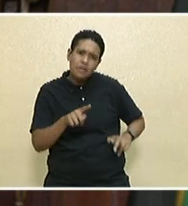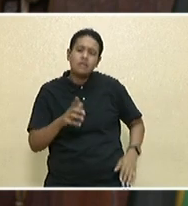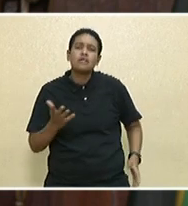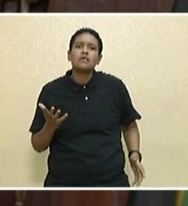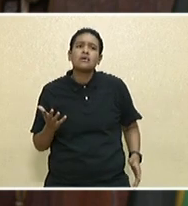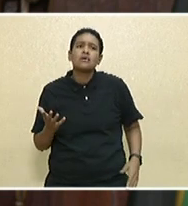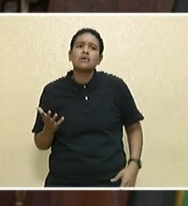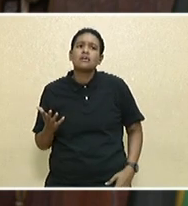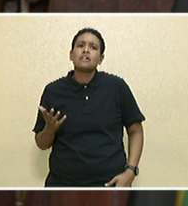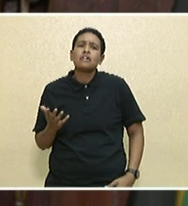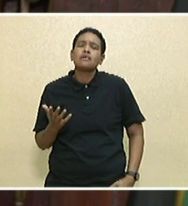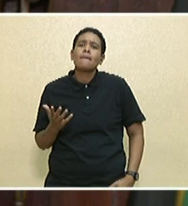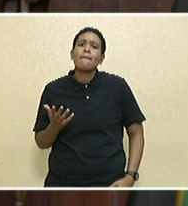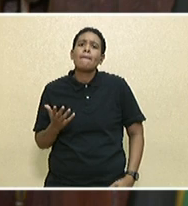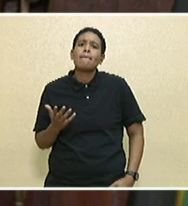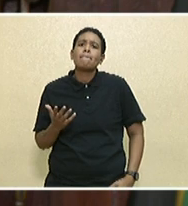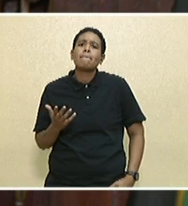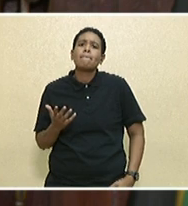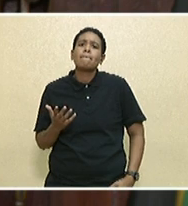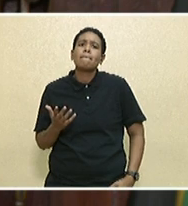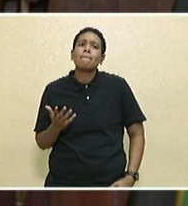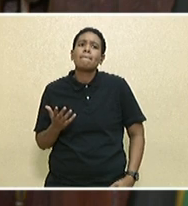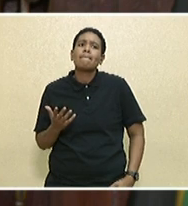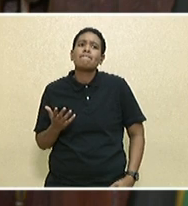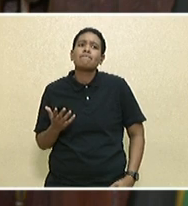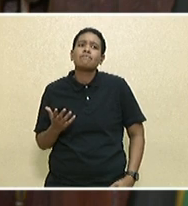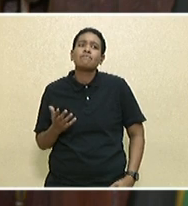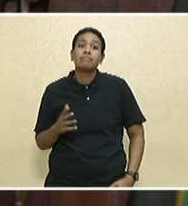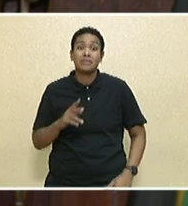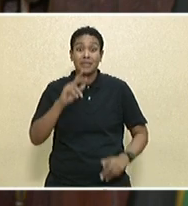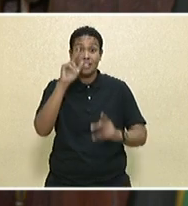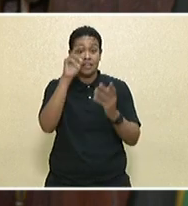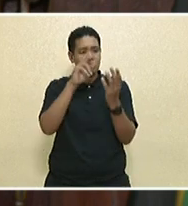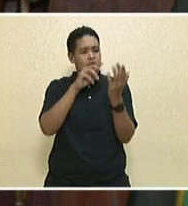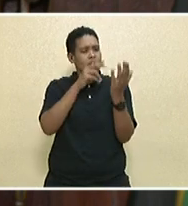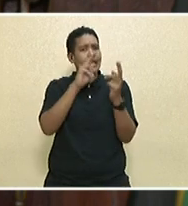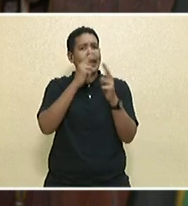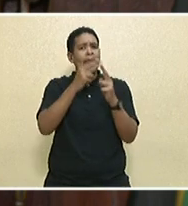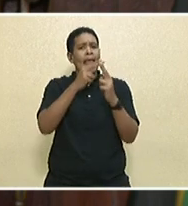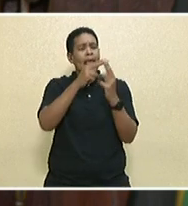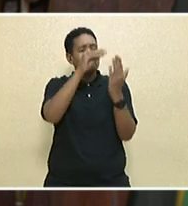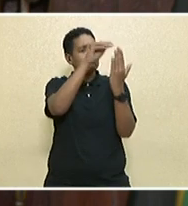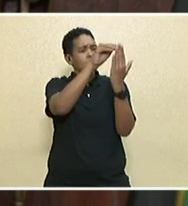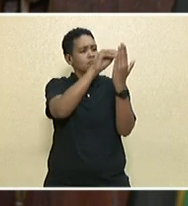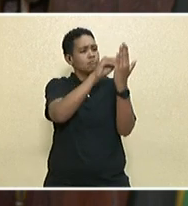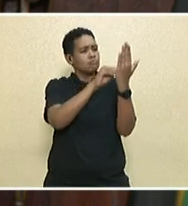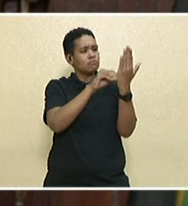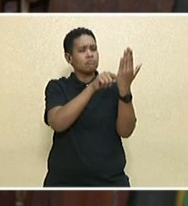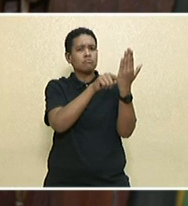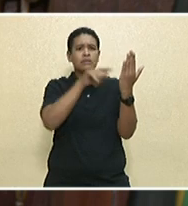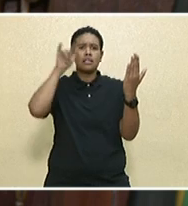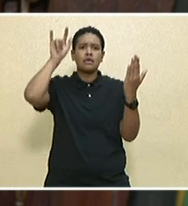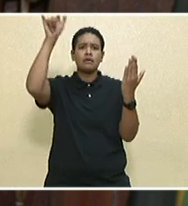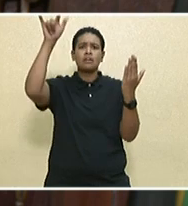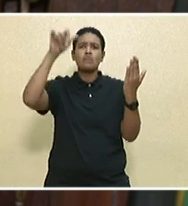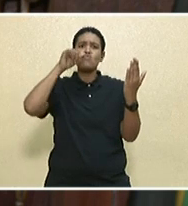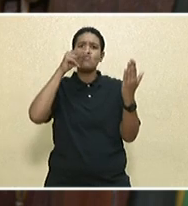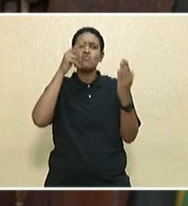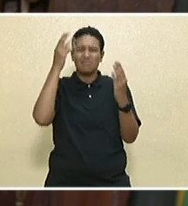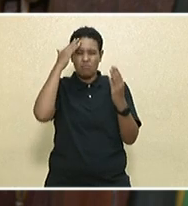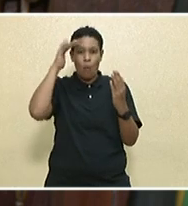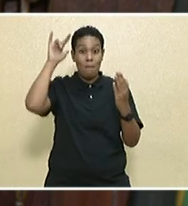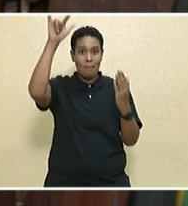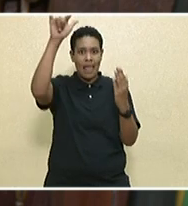all the manifests that have come in, that is the manifests of aircraft, passenger aircrafts that have come